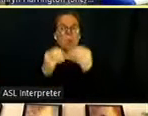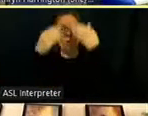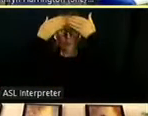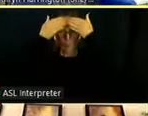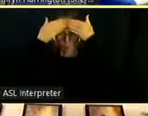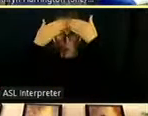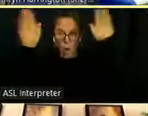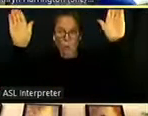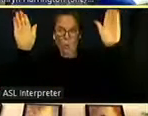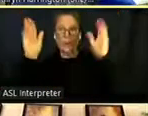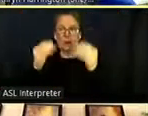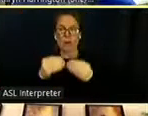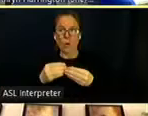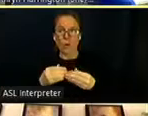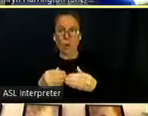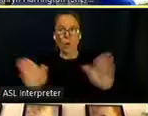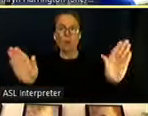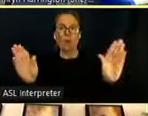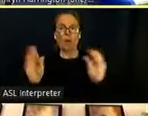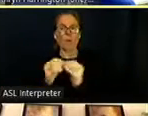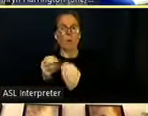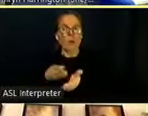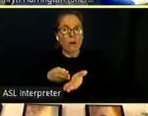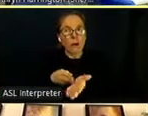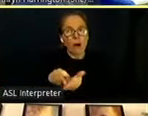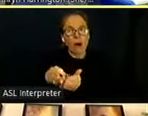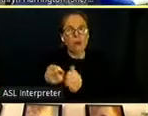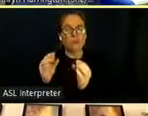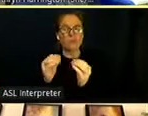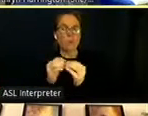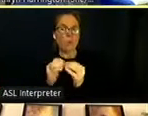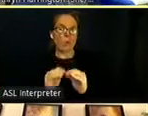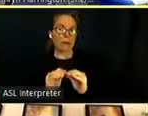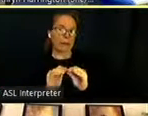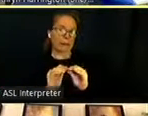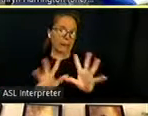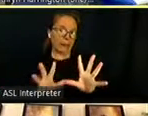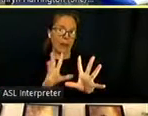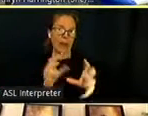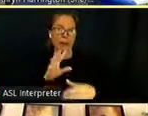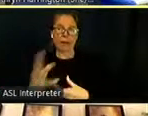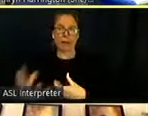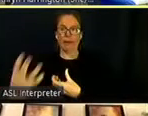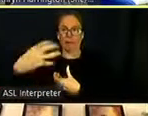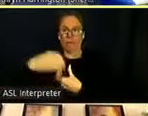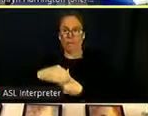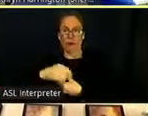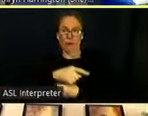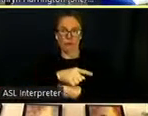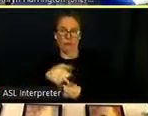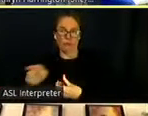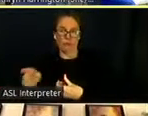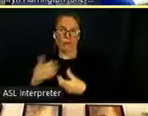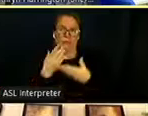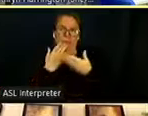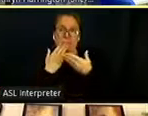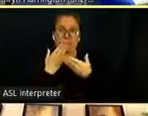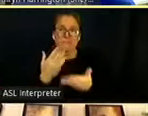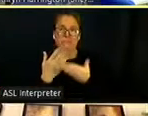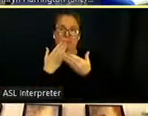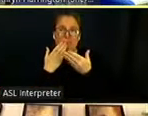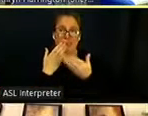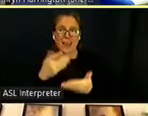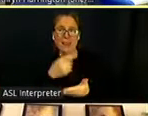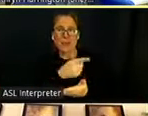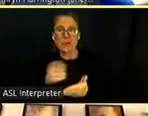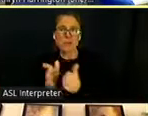and transparent, along with engaging with you. So thank you for learning and